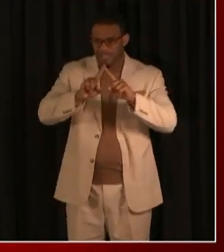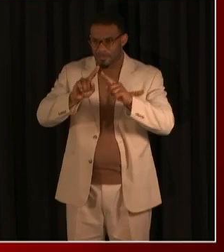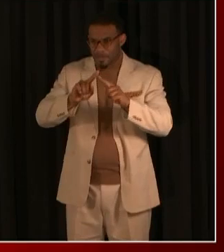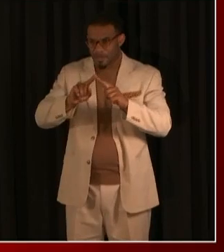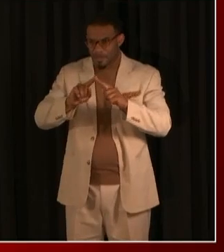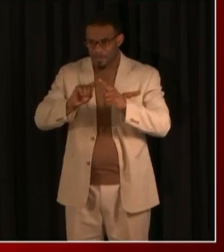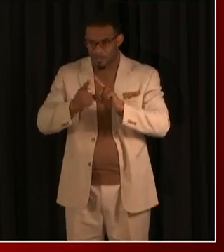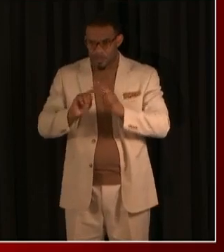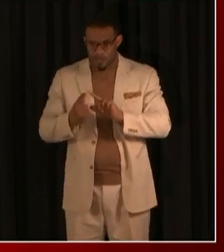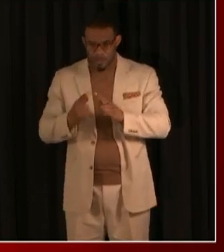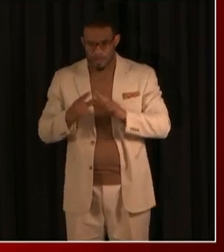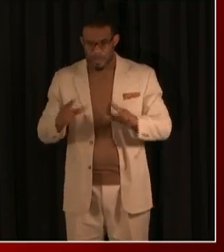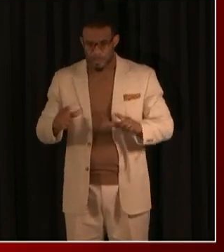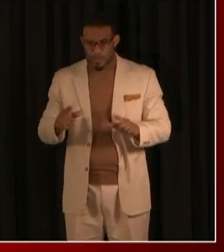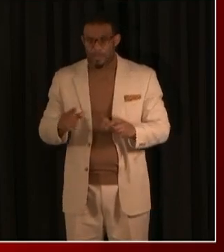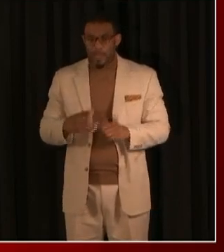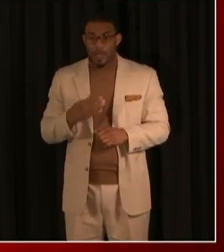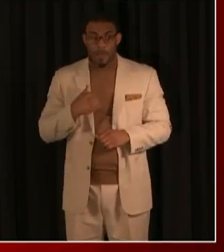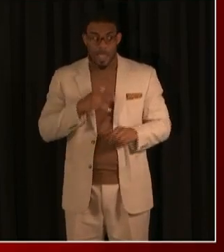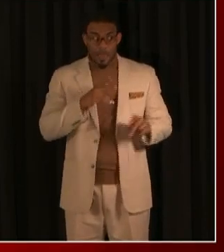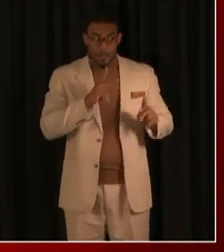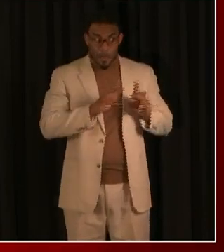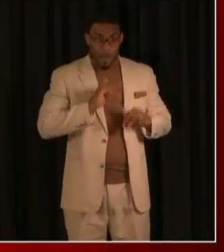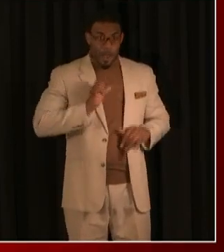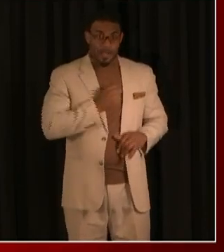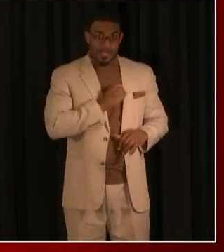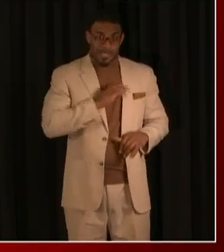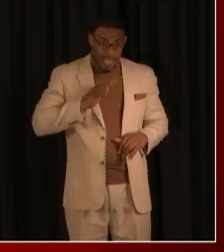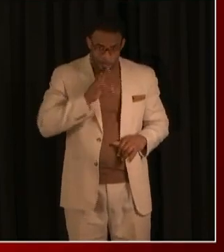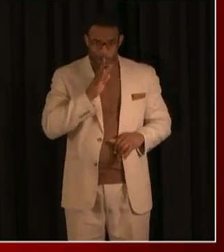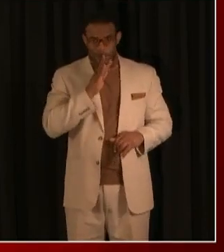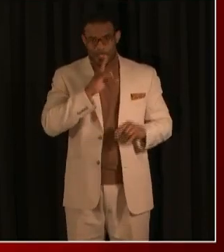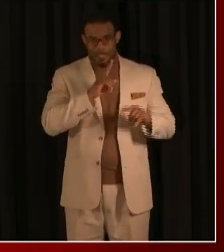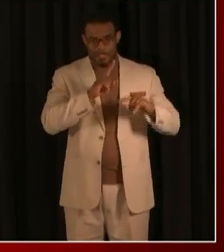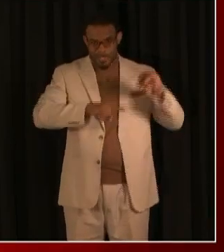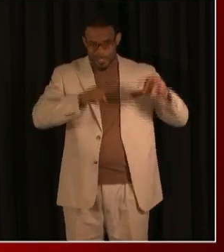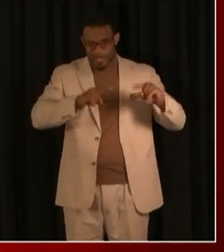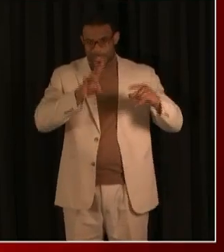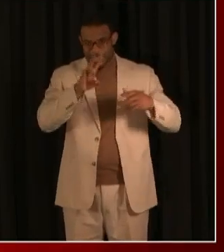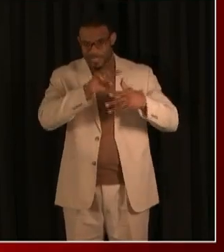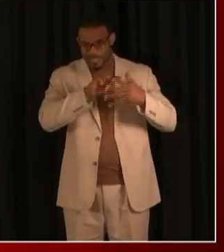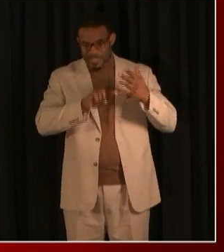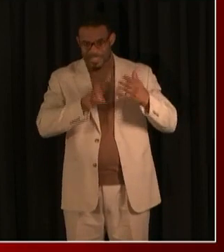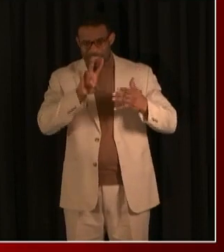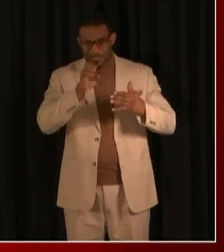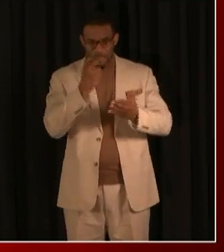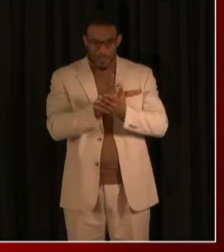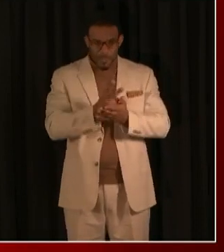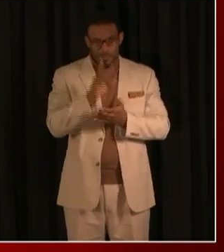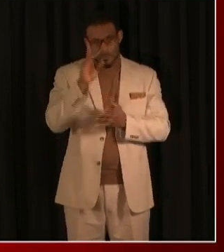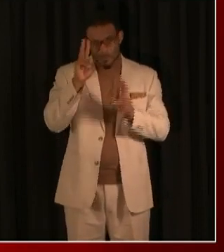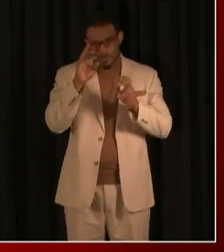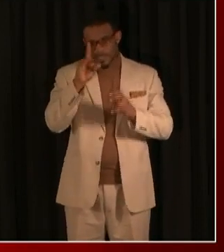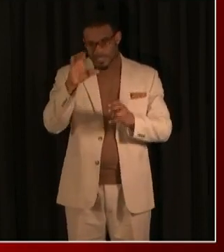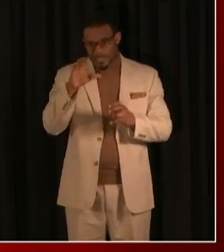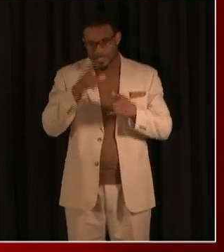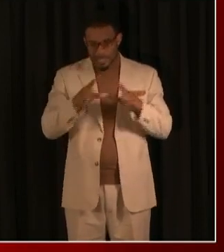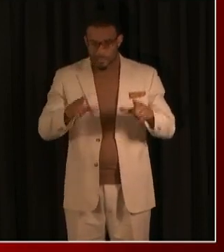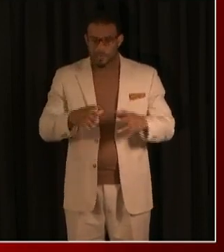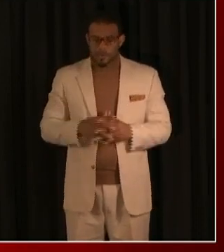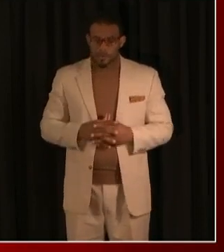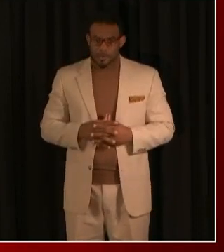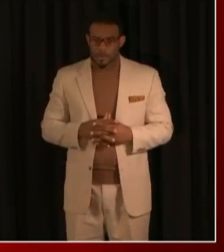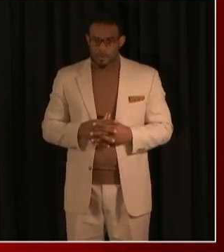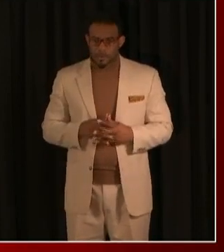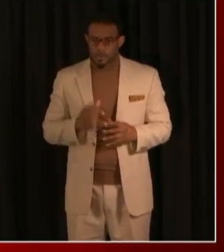who do speak various languages and who also go into the community as well to provide information and answer any questions.